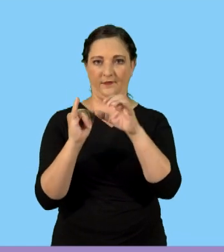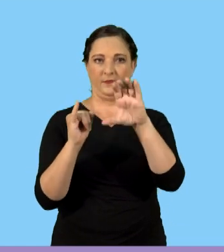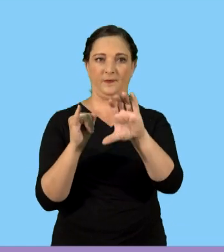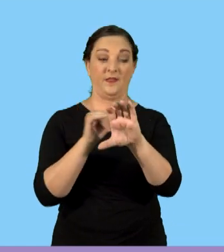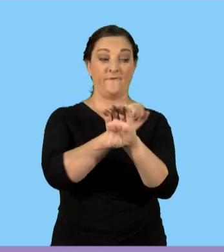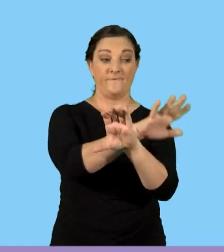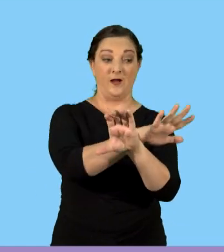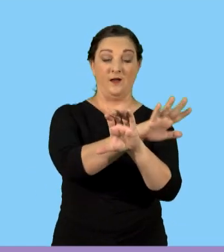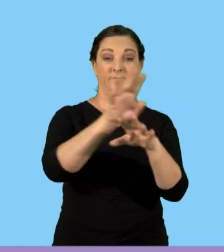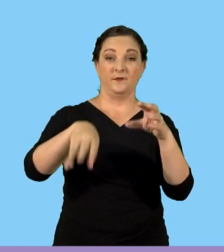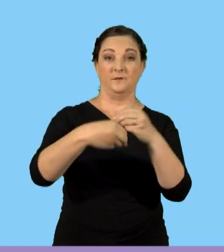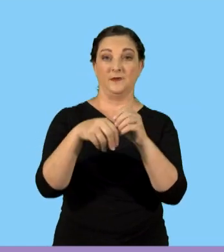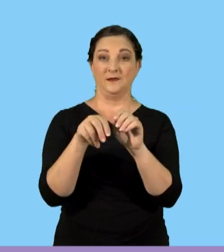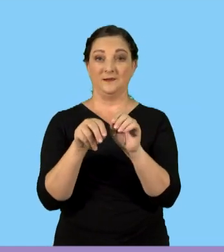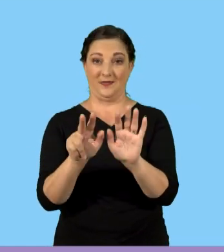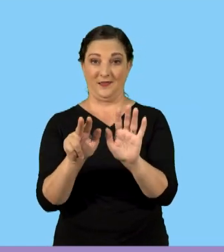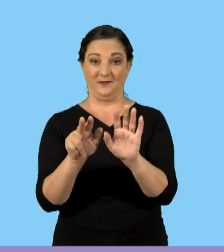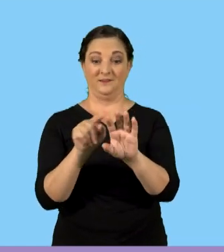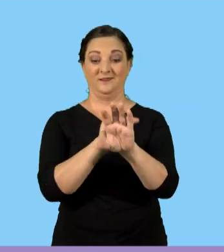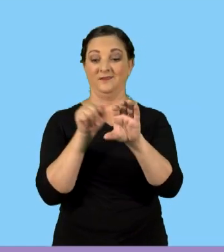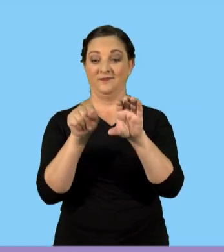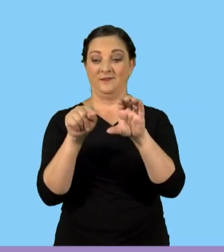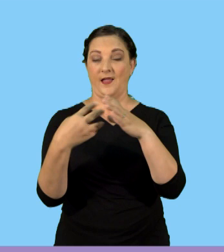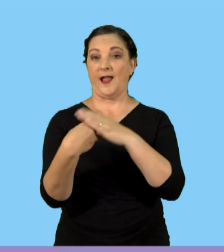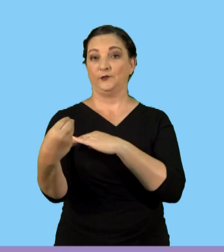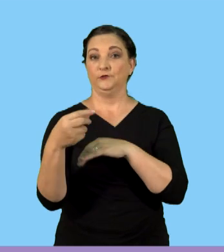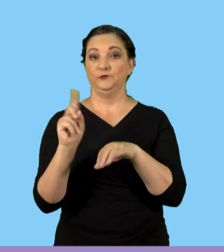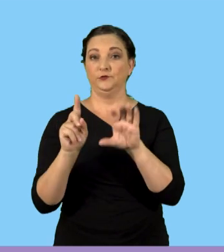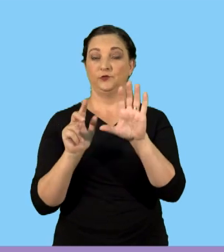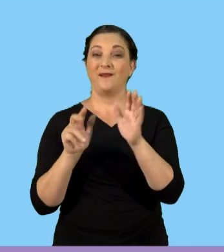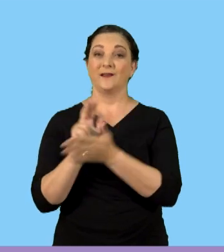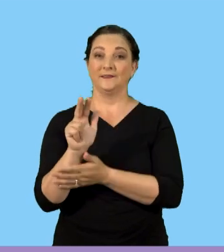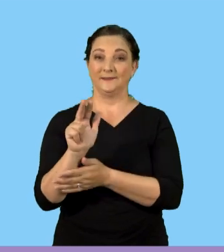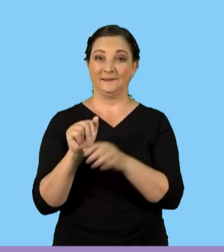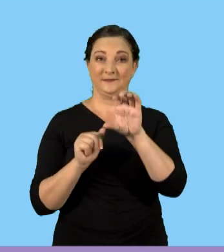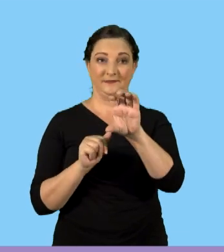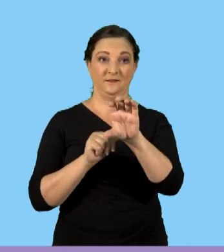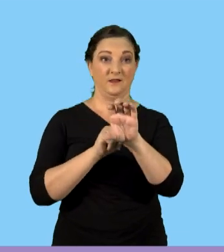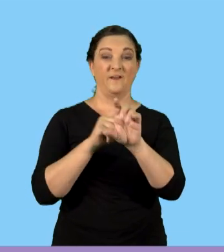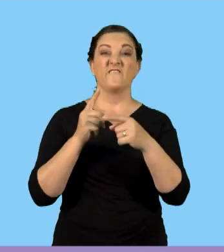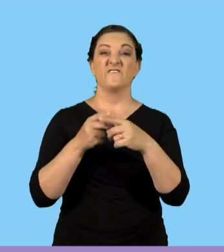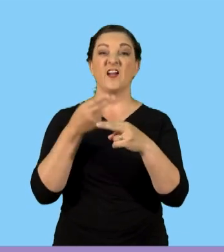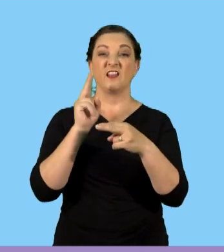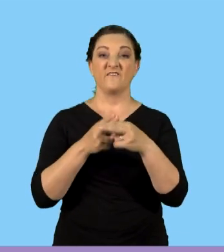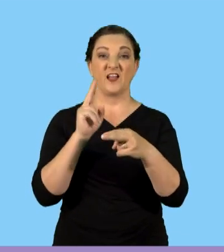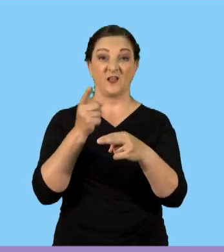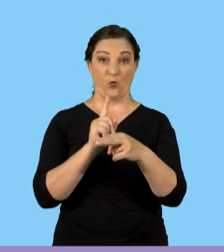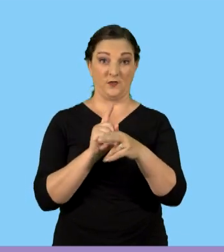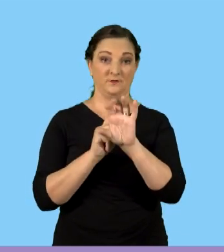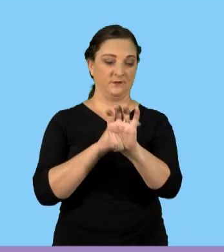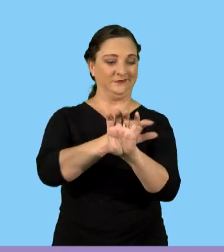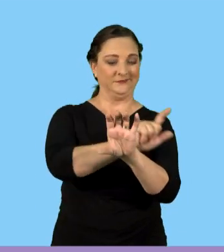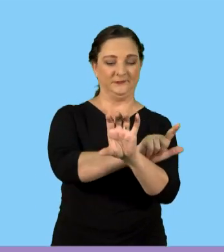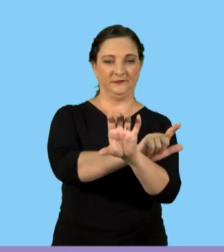plus 8, and that would give us an output value of 13. And finally, we have the